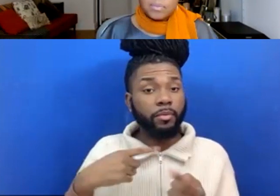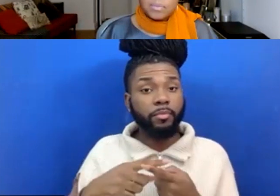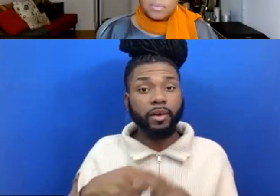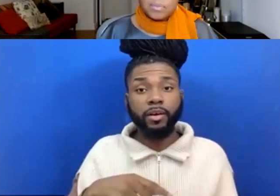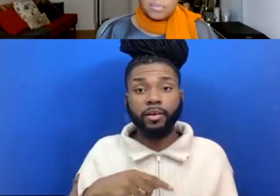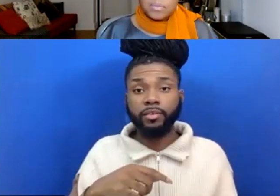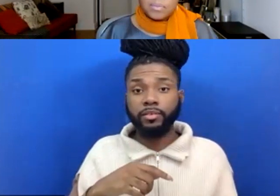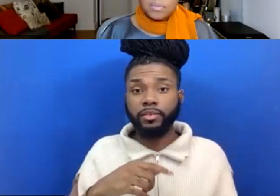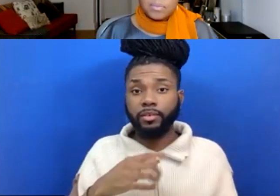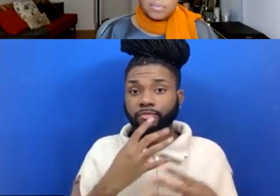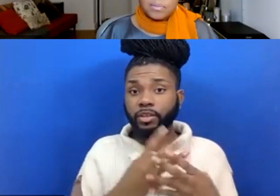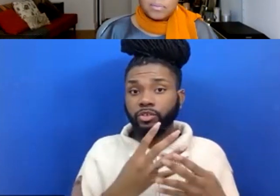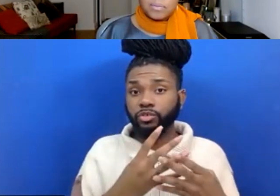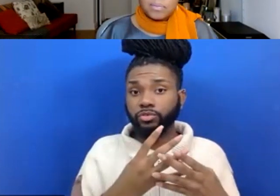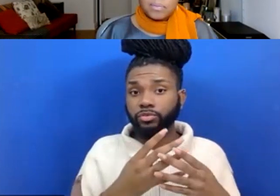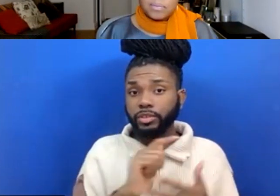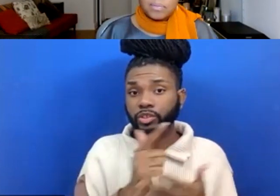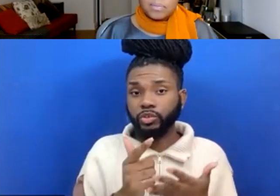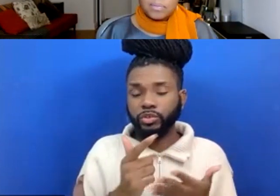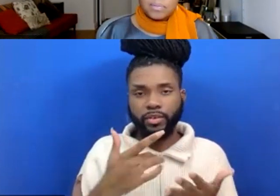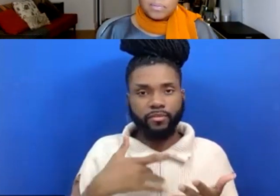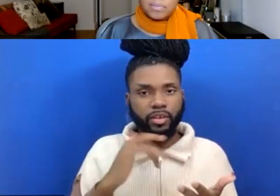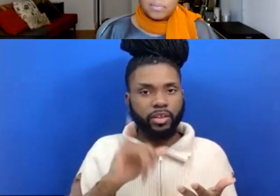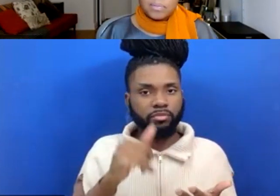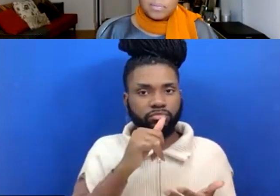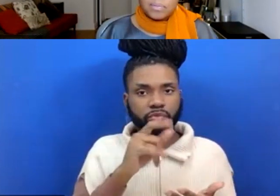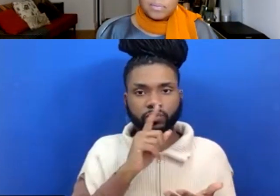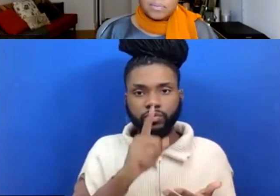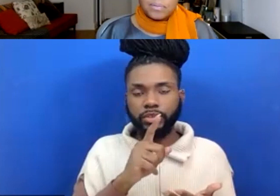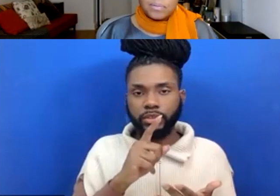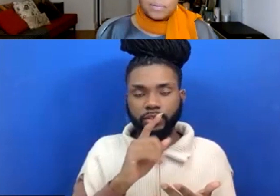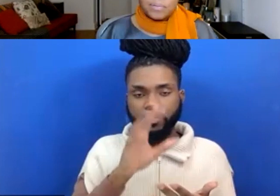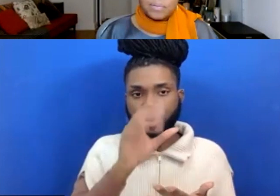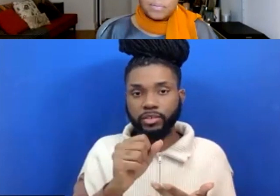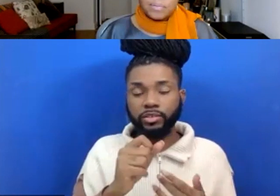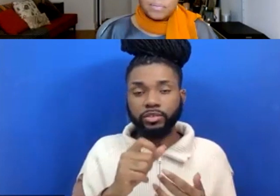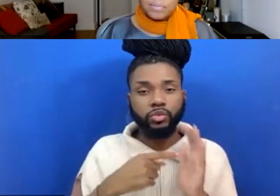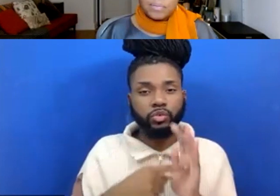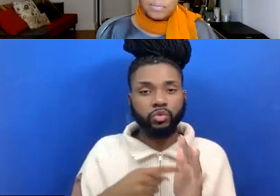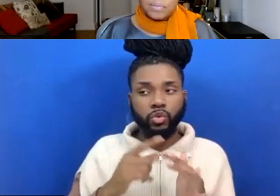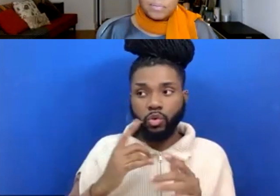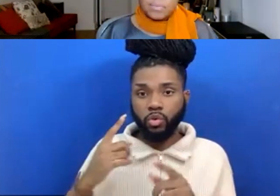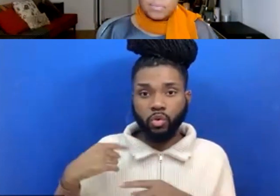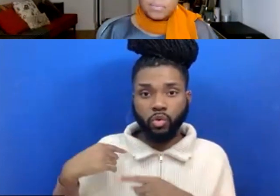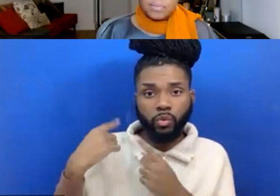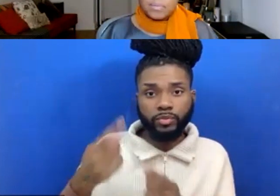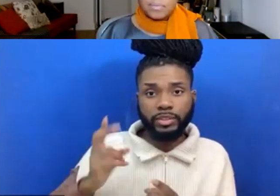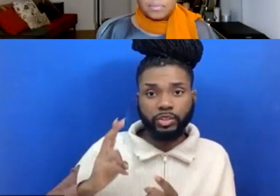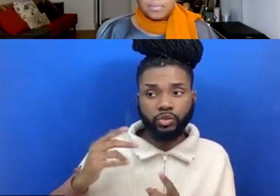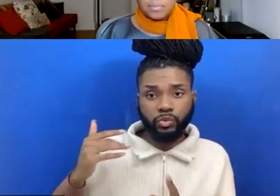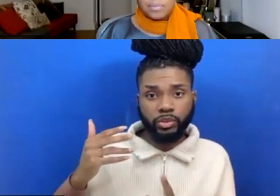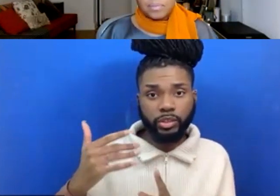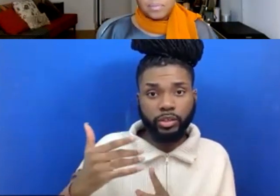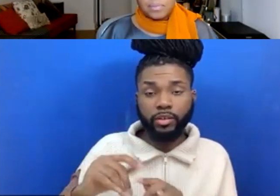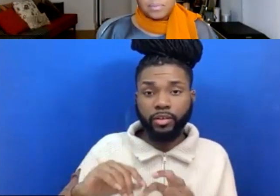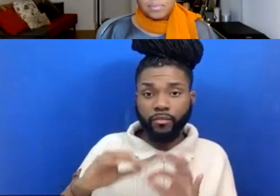That series I think is also really fascinating. That over time about the couple and the family